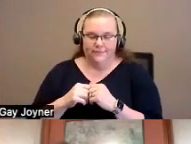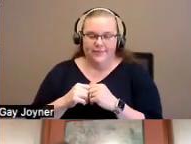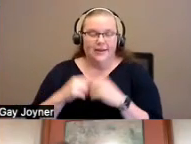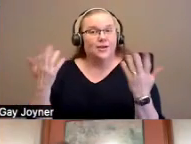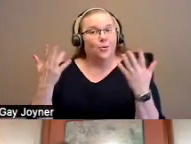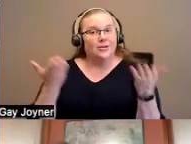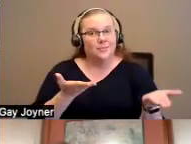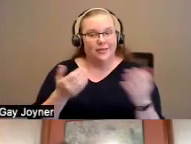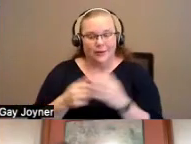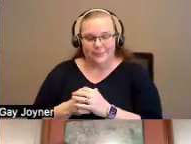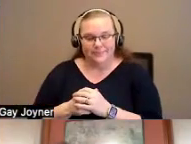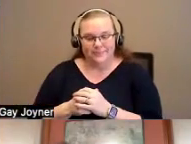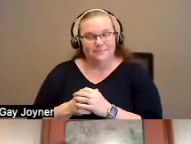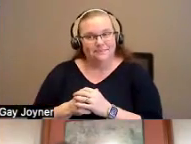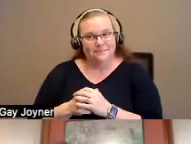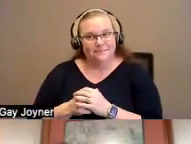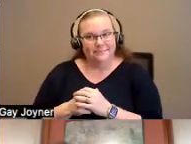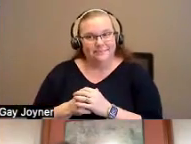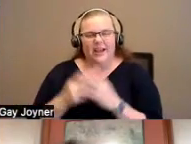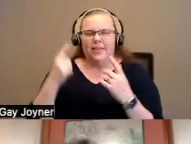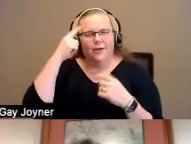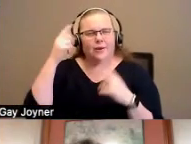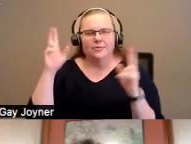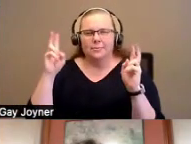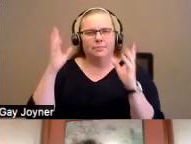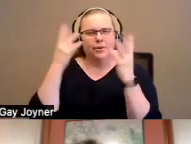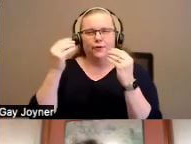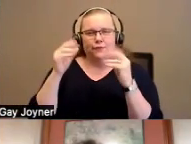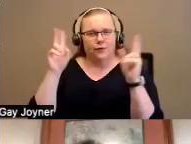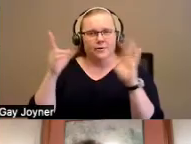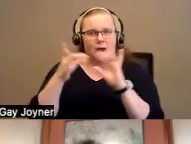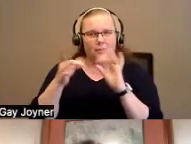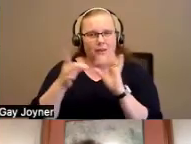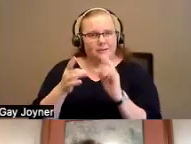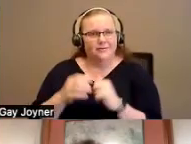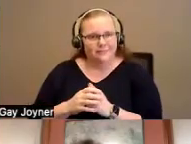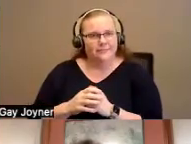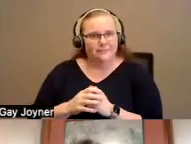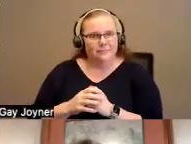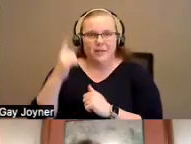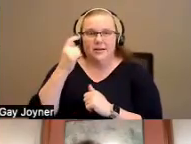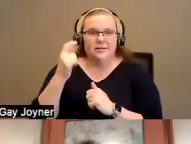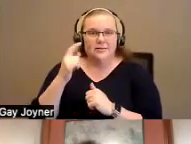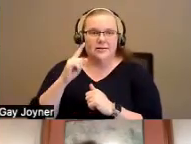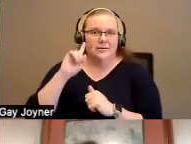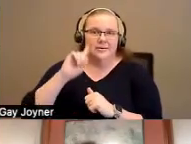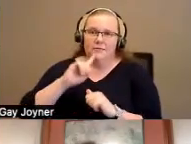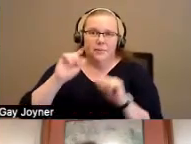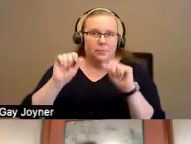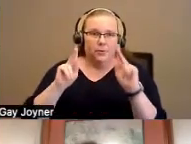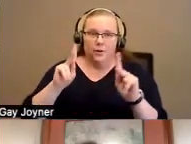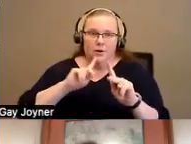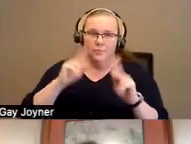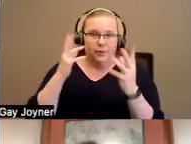beautiful that has always been there. Mm. I And the thought other, that was a beautiful comment because